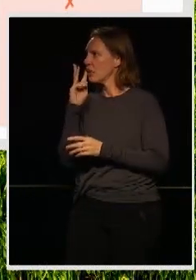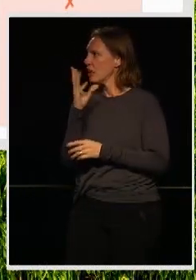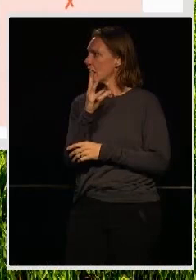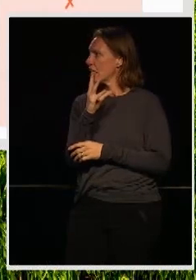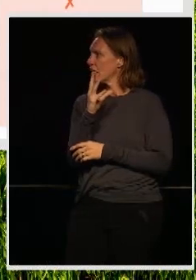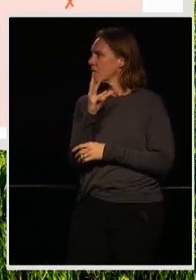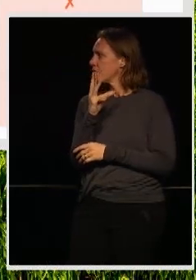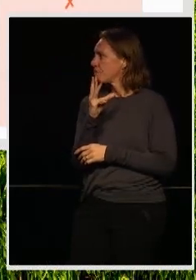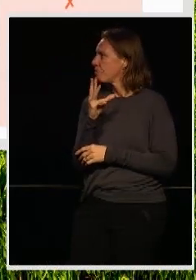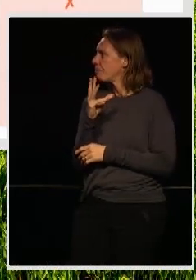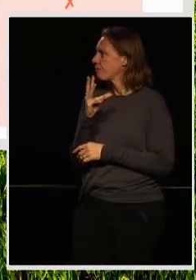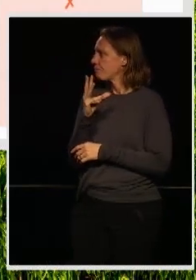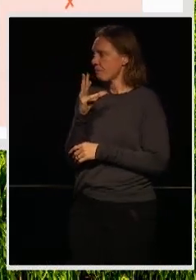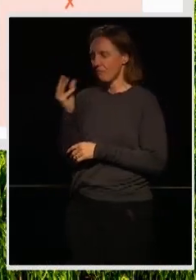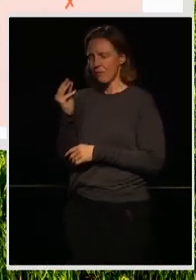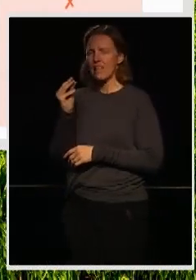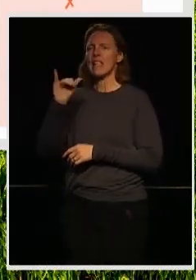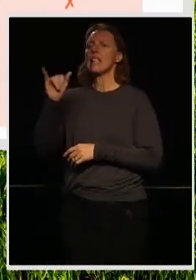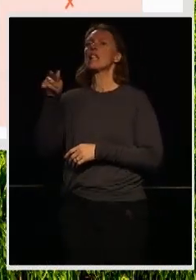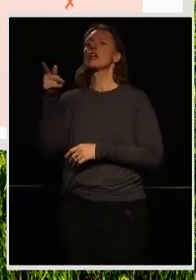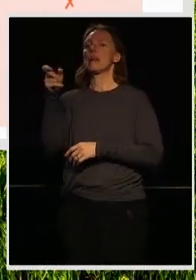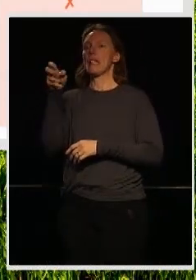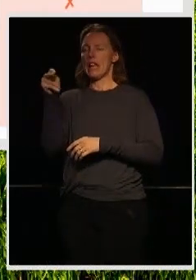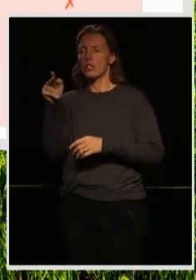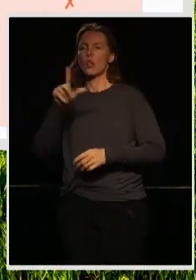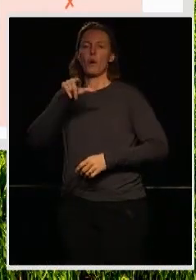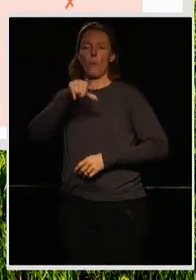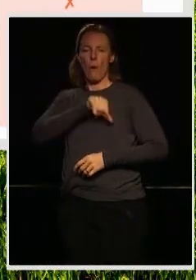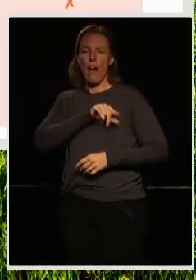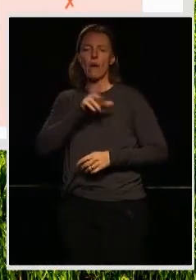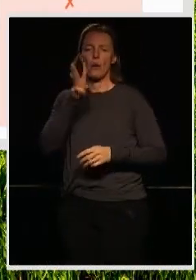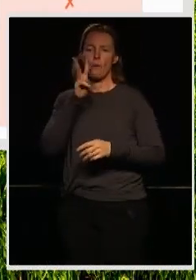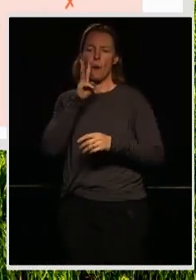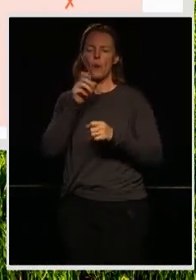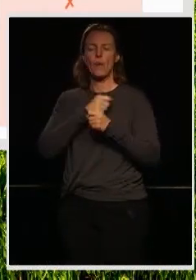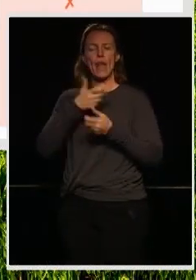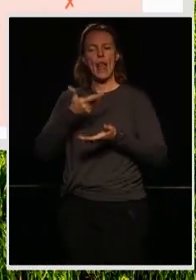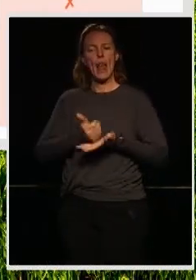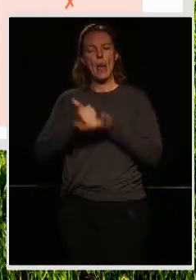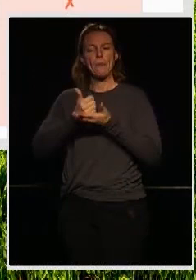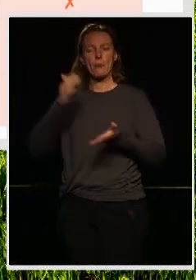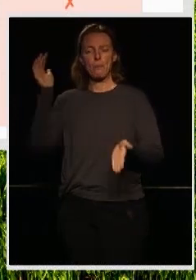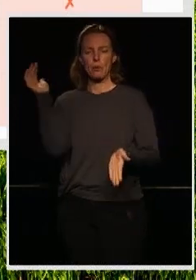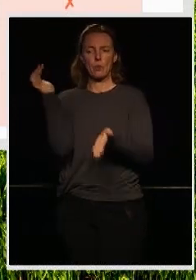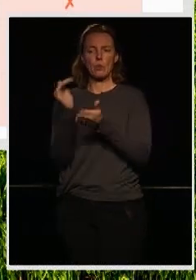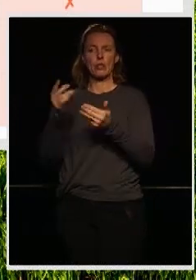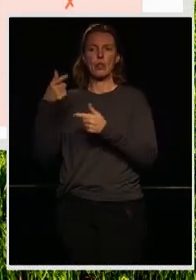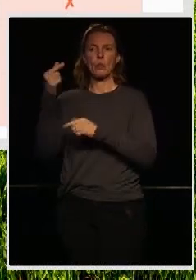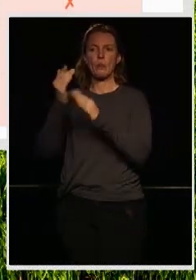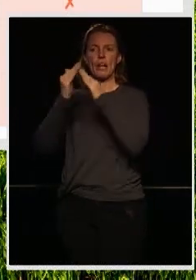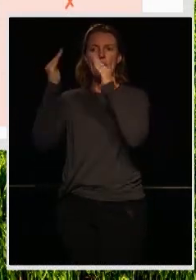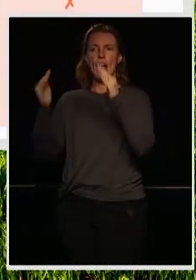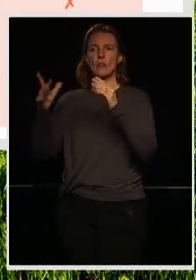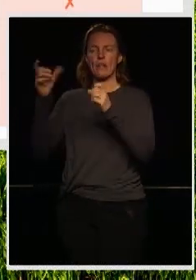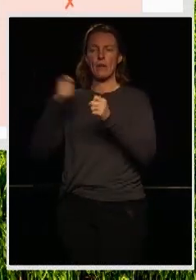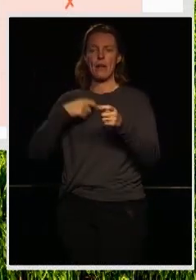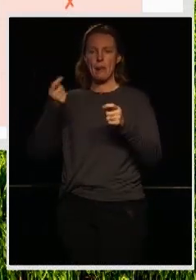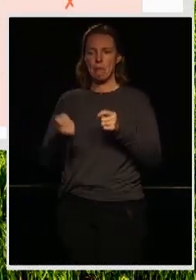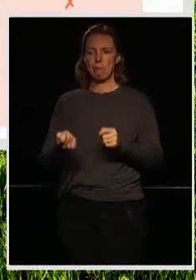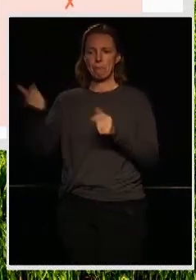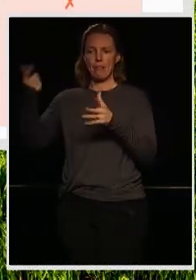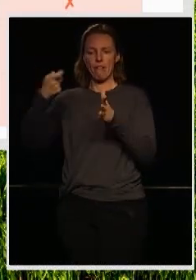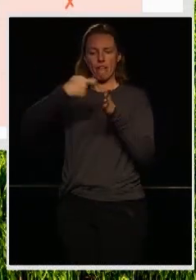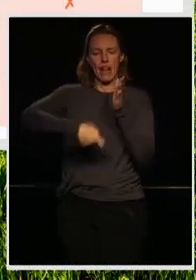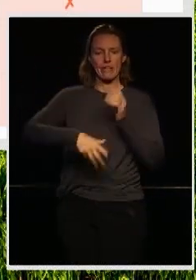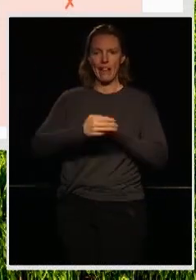provides irrigation quality water. We also help reduce greenhouse gases while eliminating those fines, and the farmer doesn't